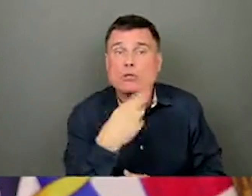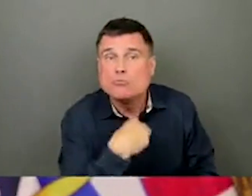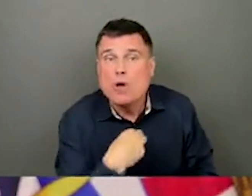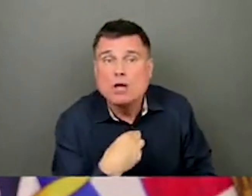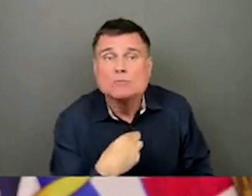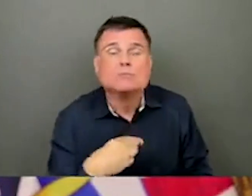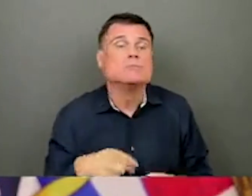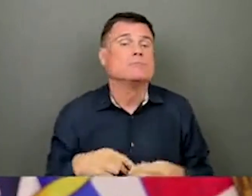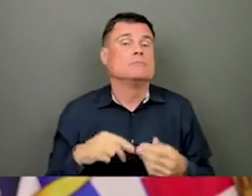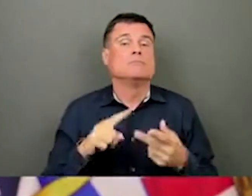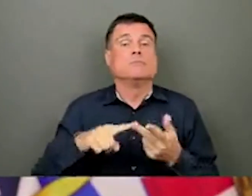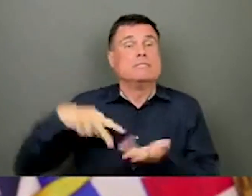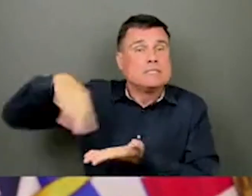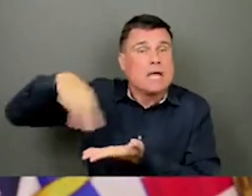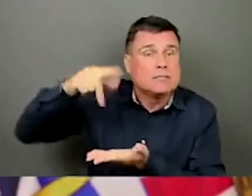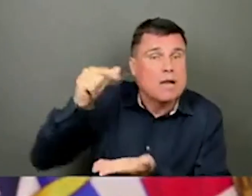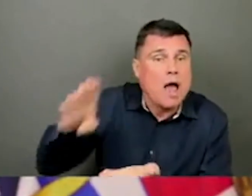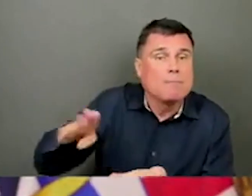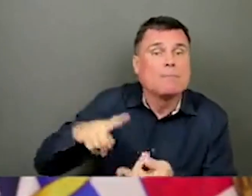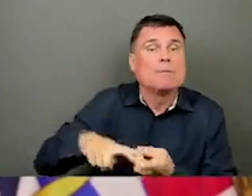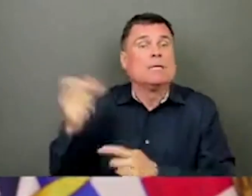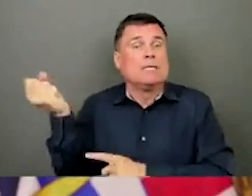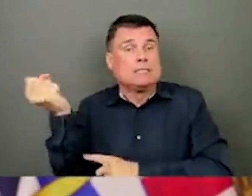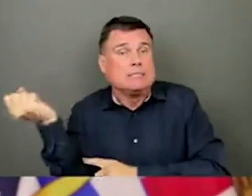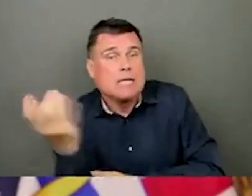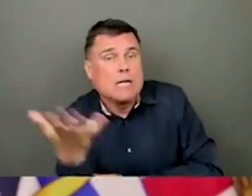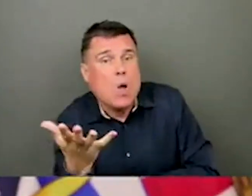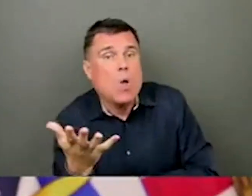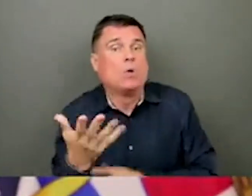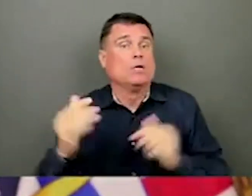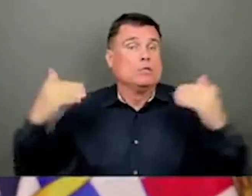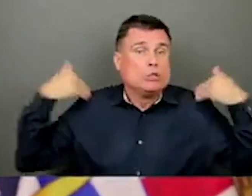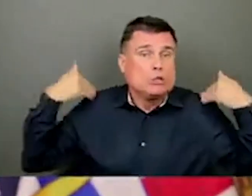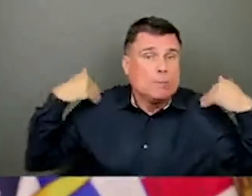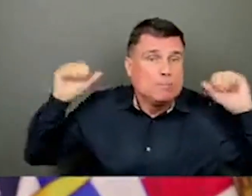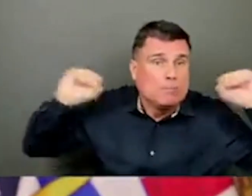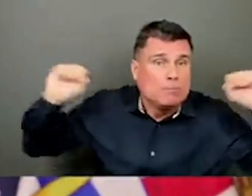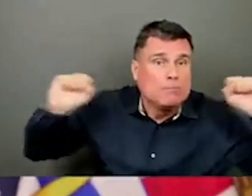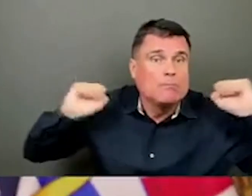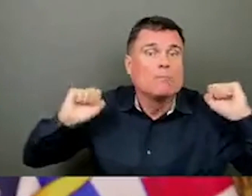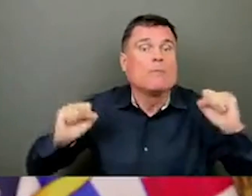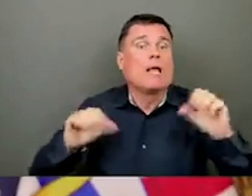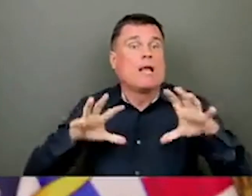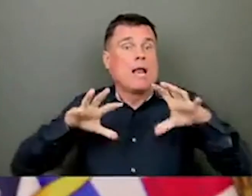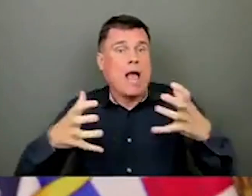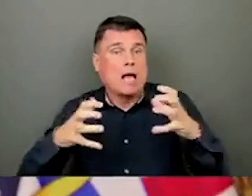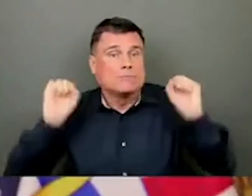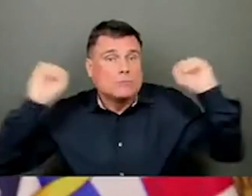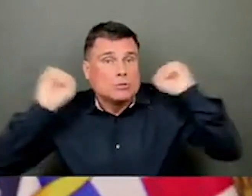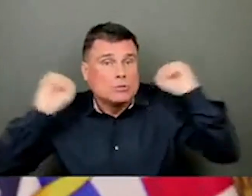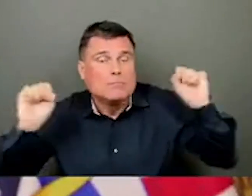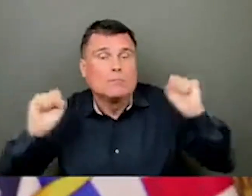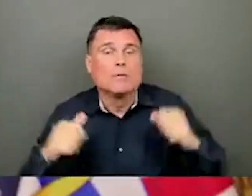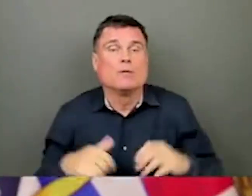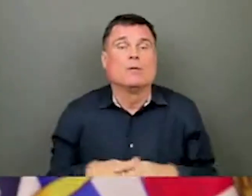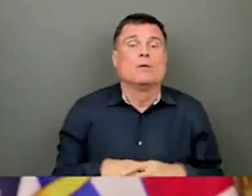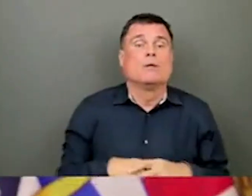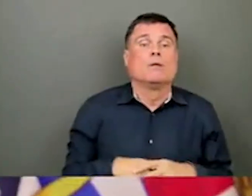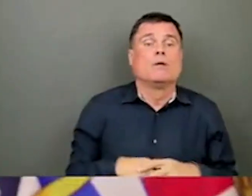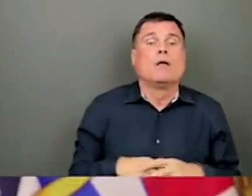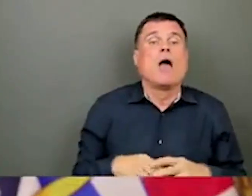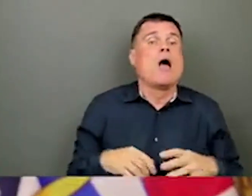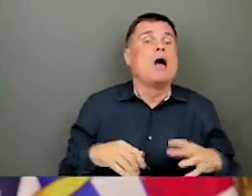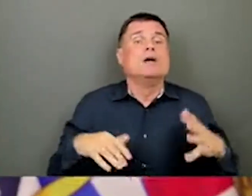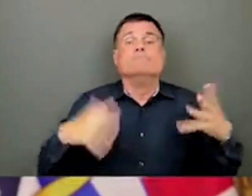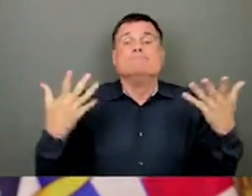casinos, fitness centers, gyms, and businesses offering indoor high-intensity exercise, organized indoor events like